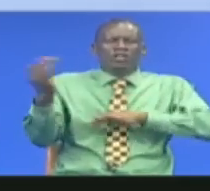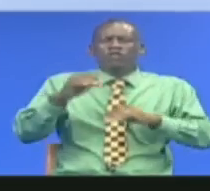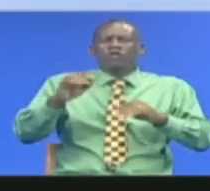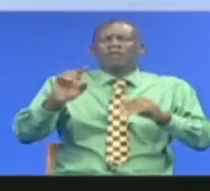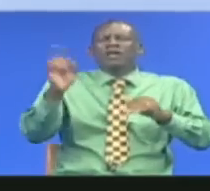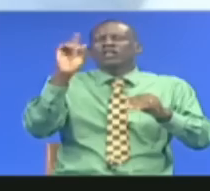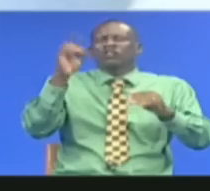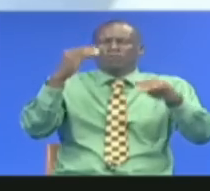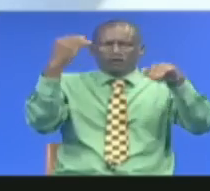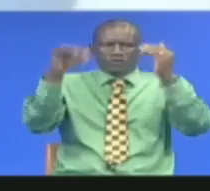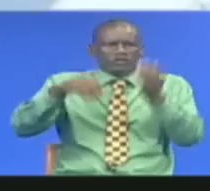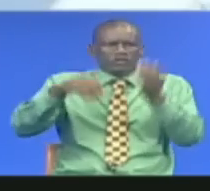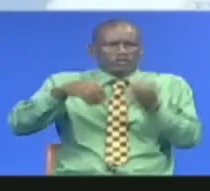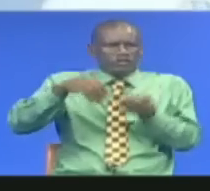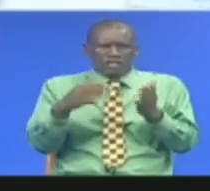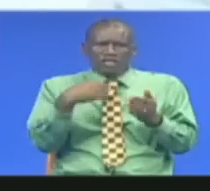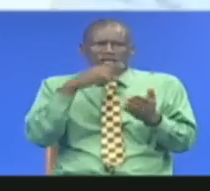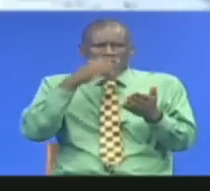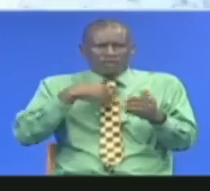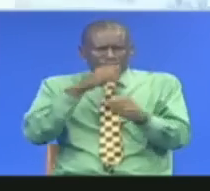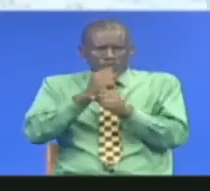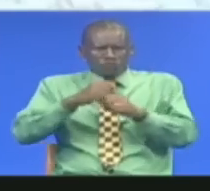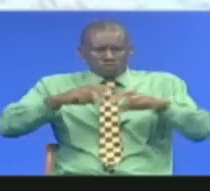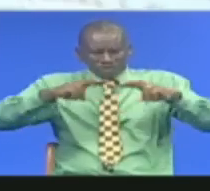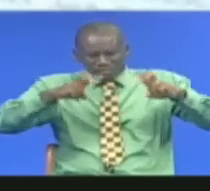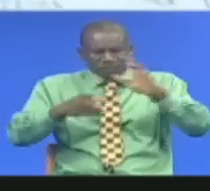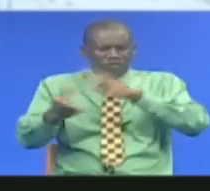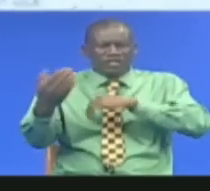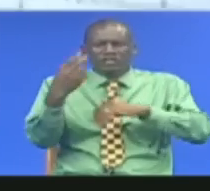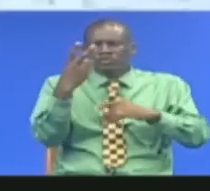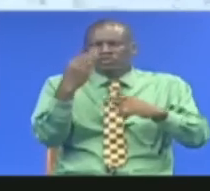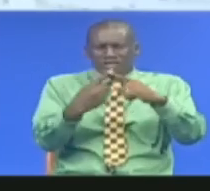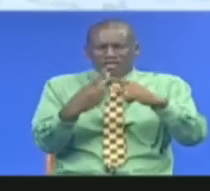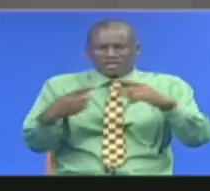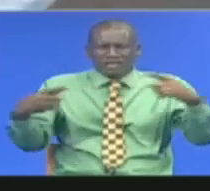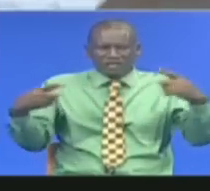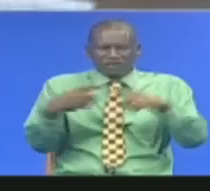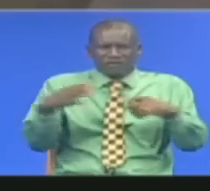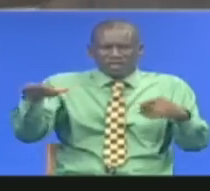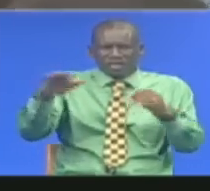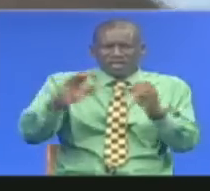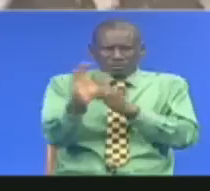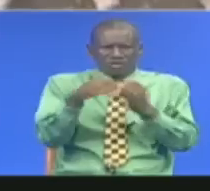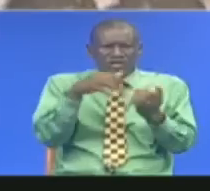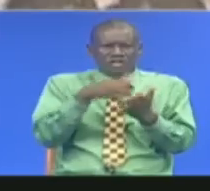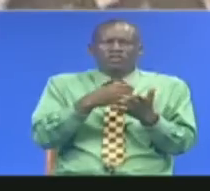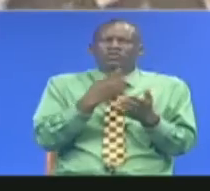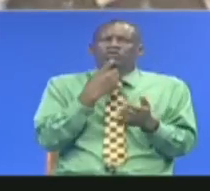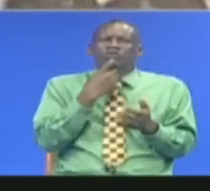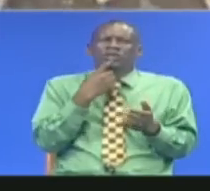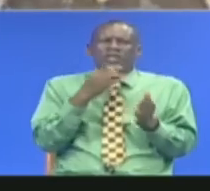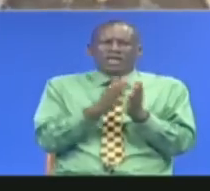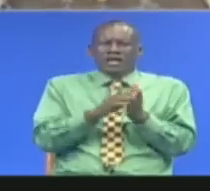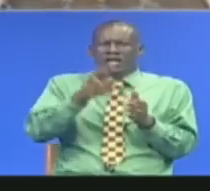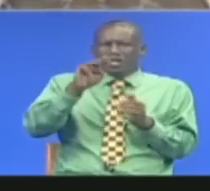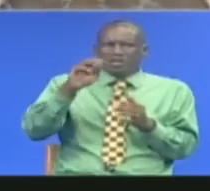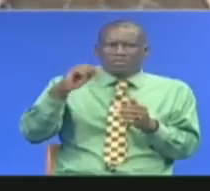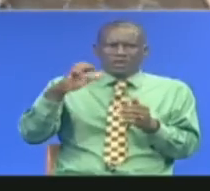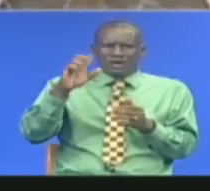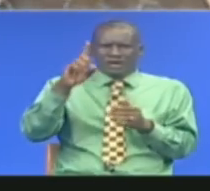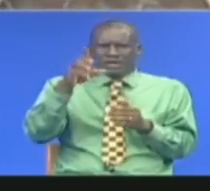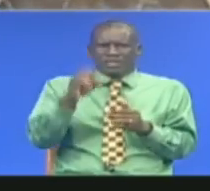student says he has been conducting research for the past 20 years in different parts of the country, including Turkana and Magadi. He